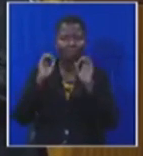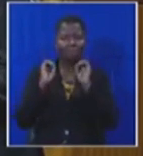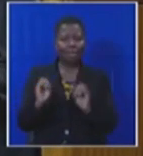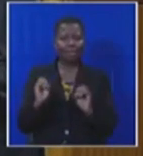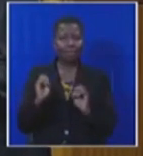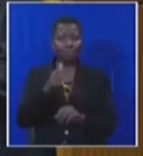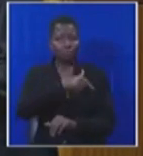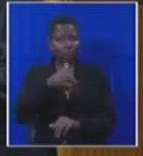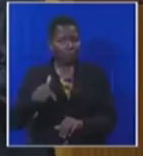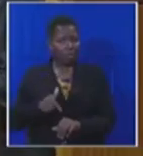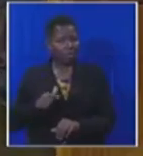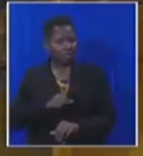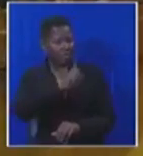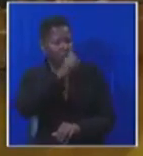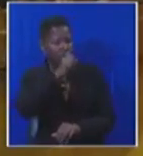remained silent.